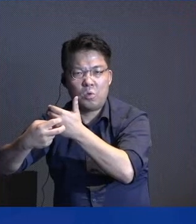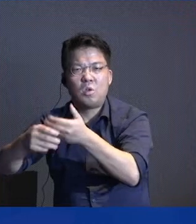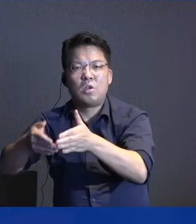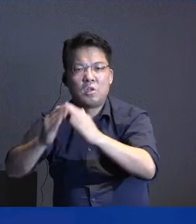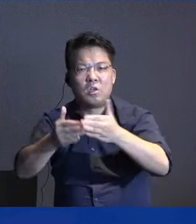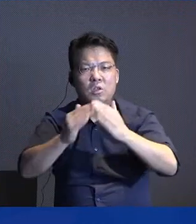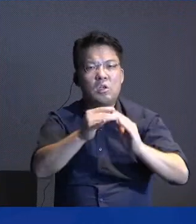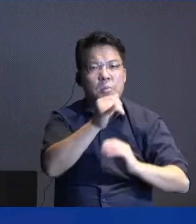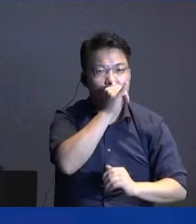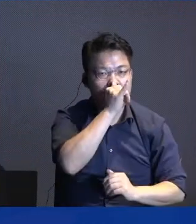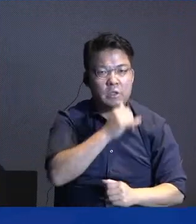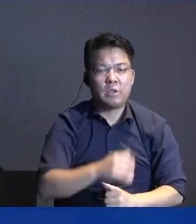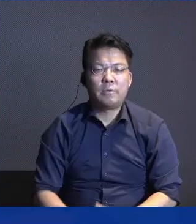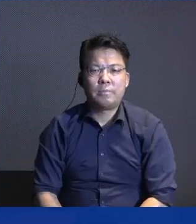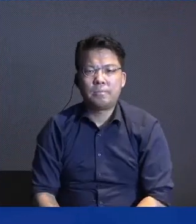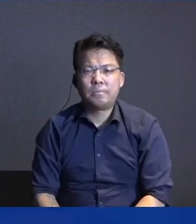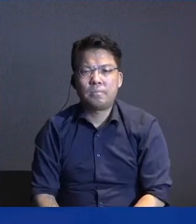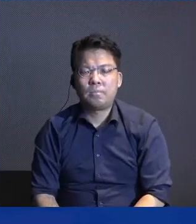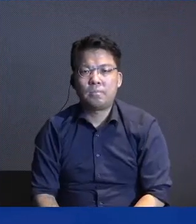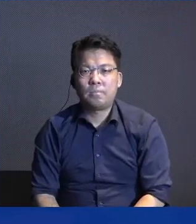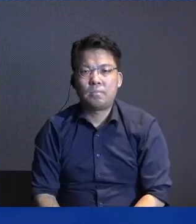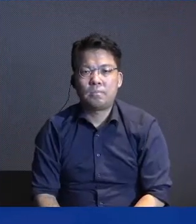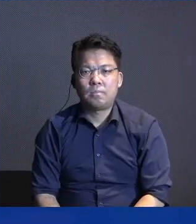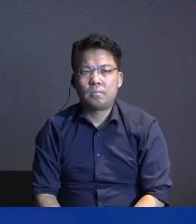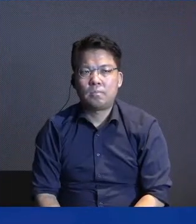is more